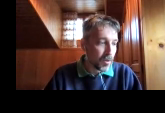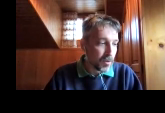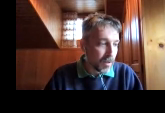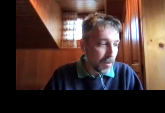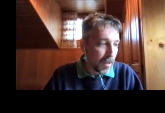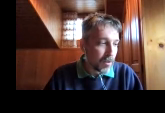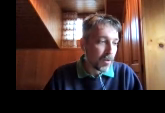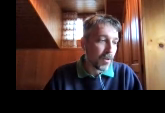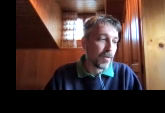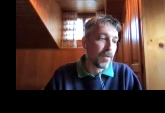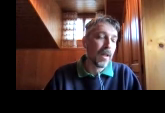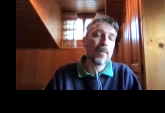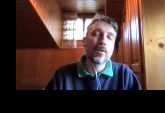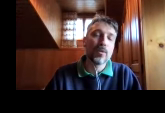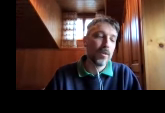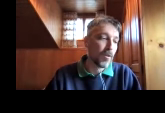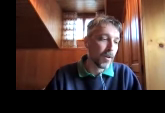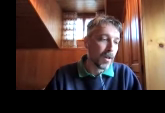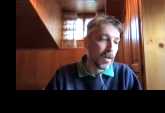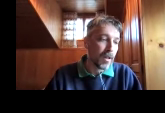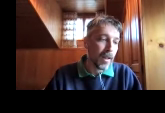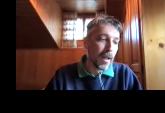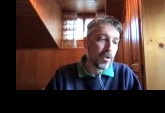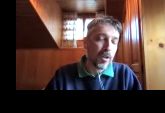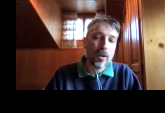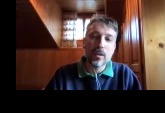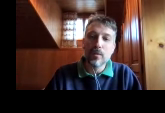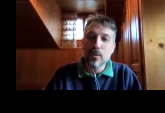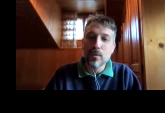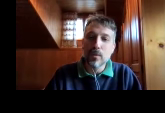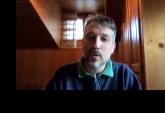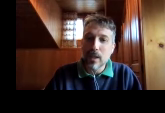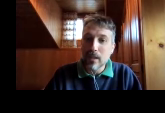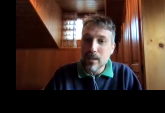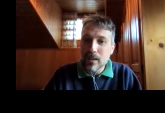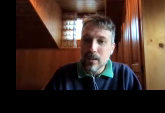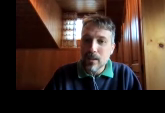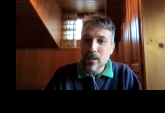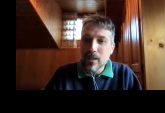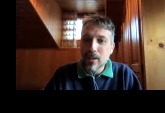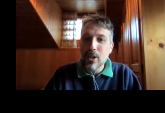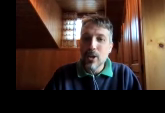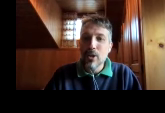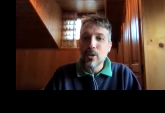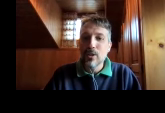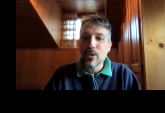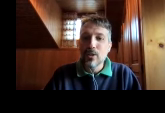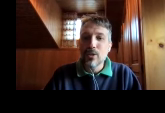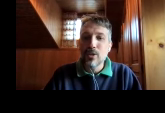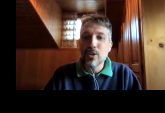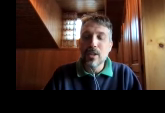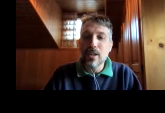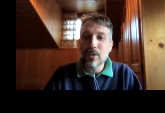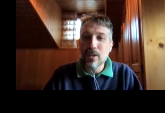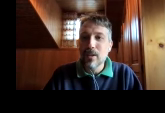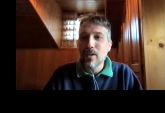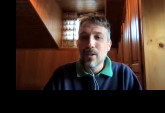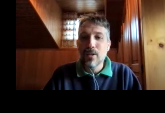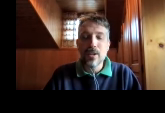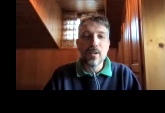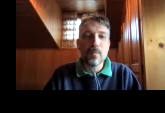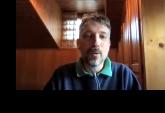Karen is also director of the Laboratory for Language and Cognitive Neuroscience. She